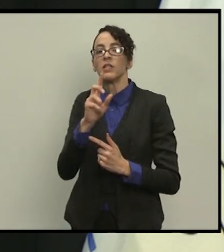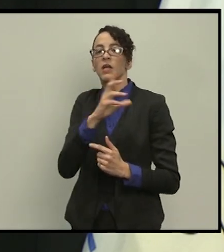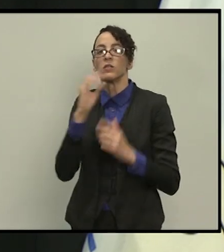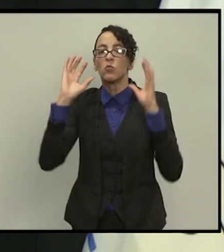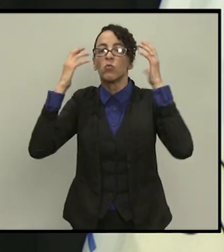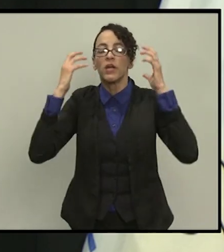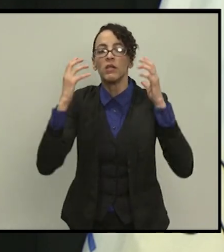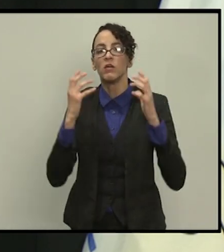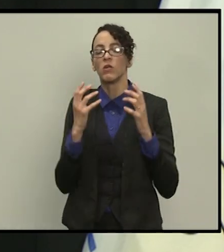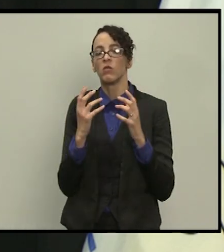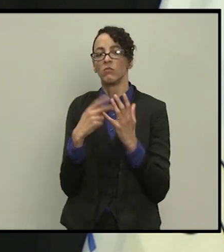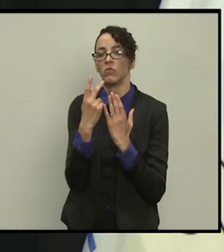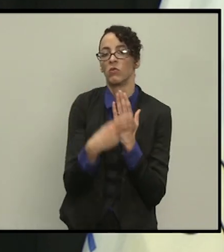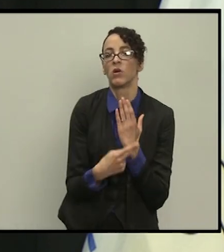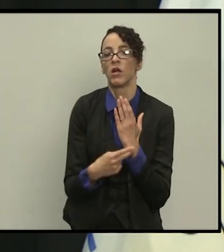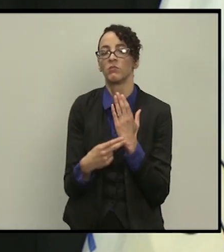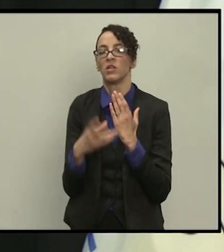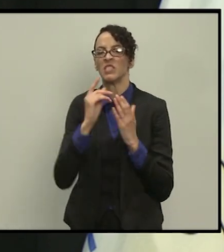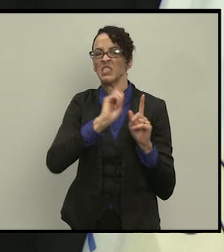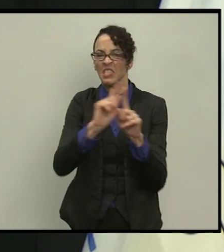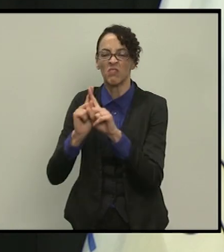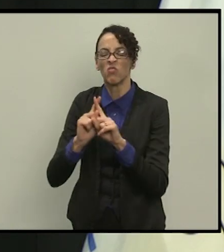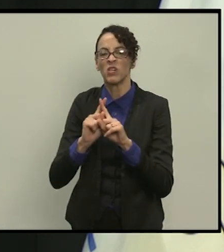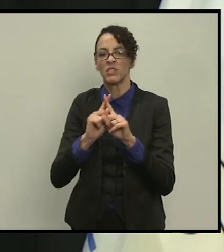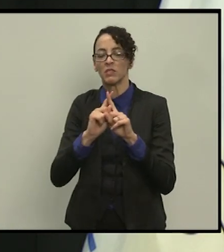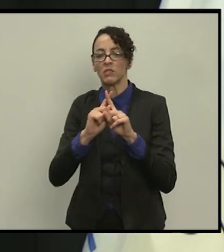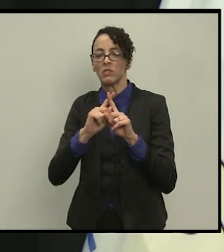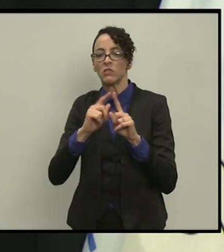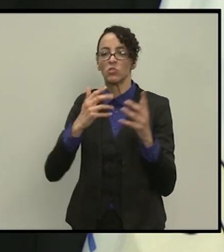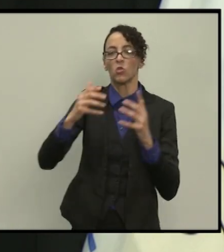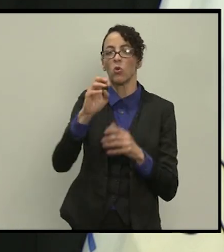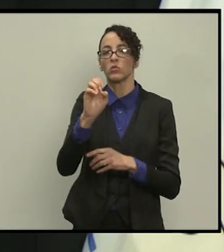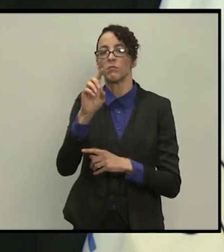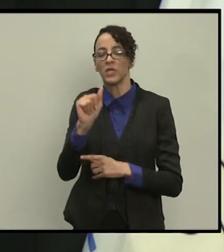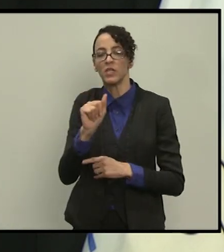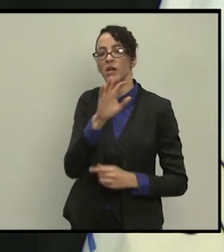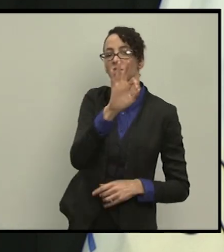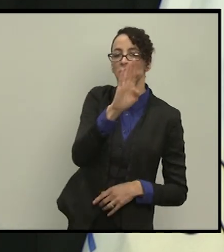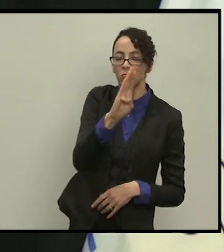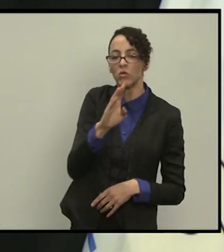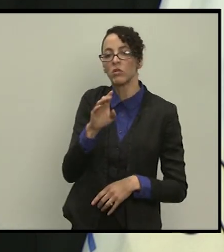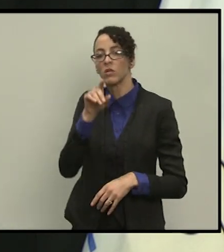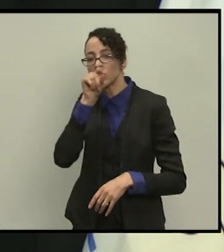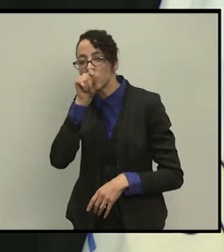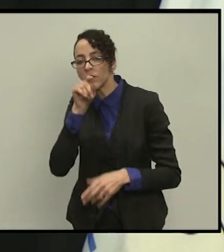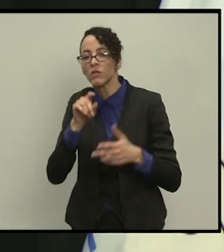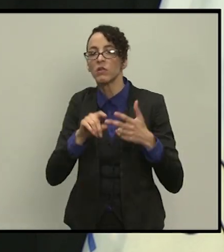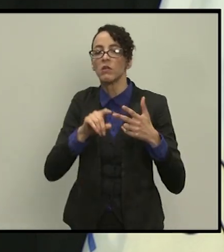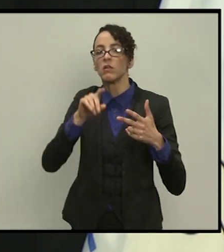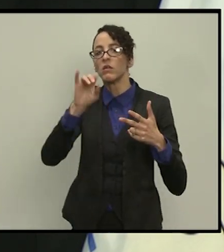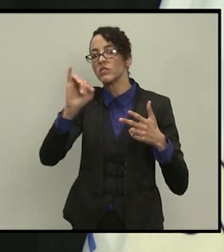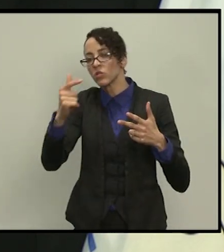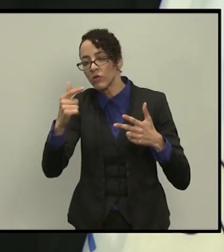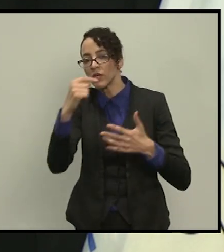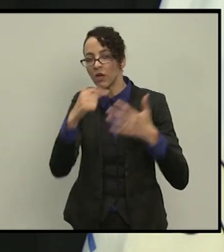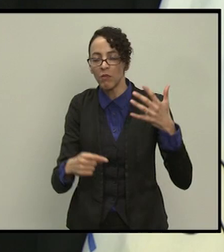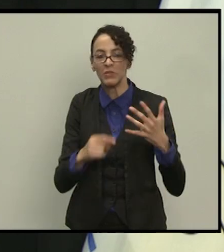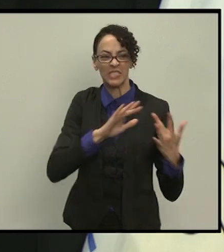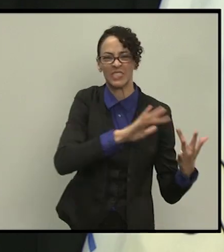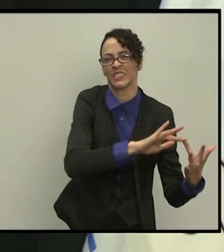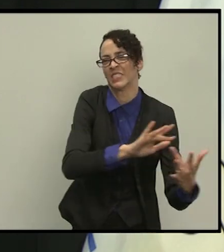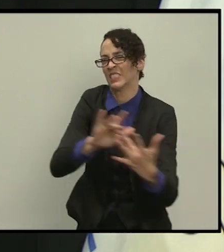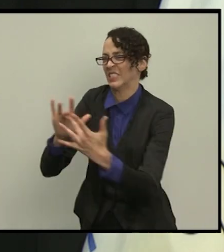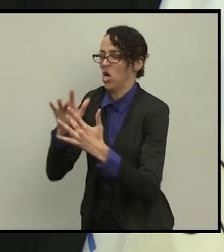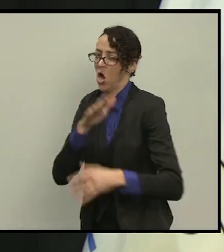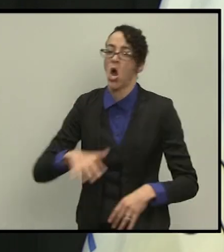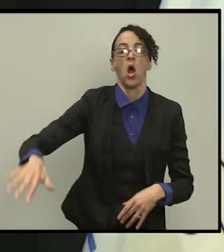to email, text, and post on social media, targeting our most vulnerable populations. Again, in partnership with